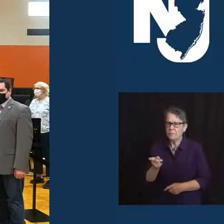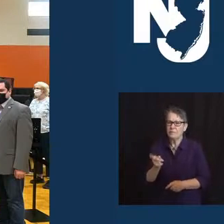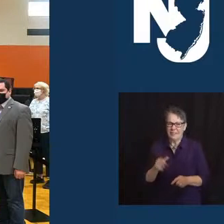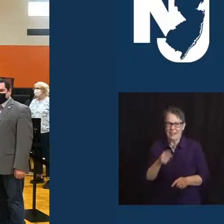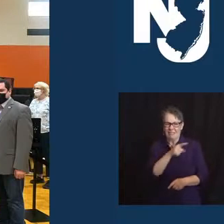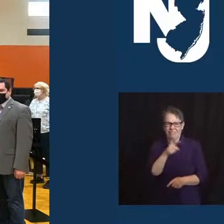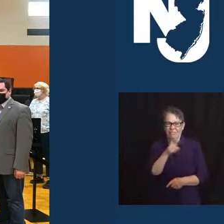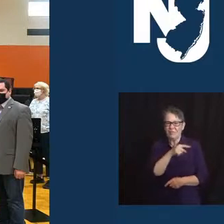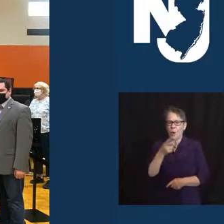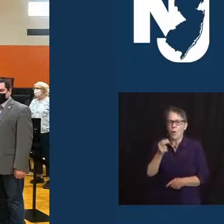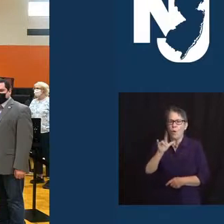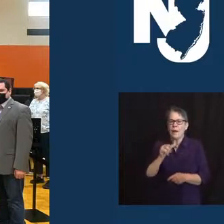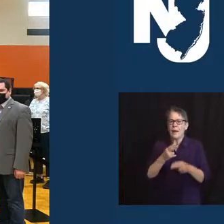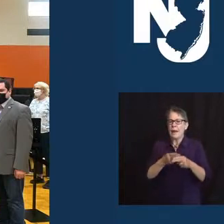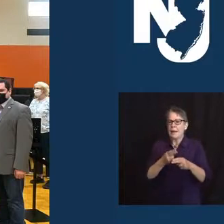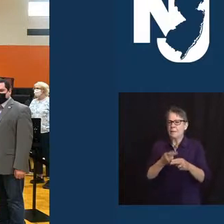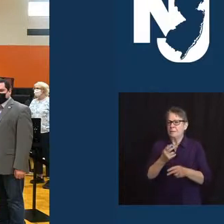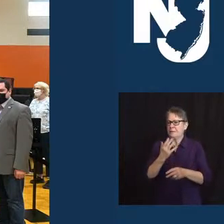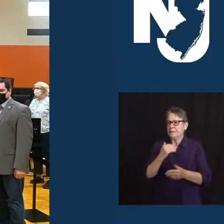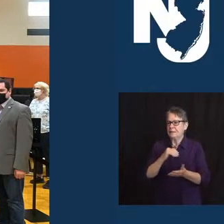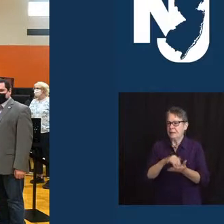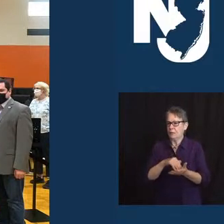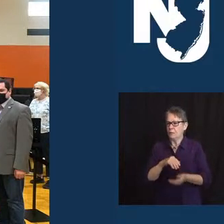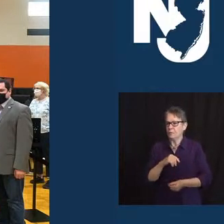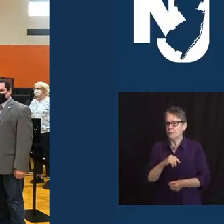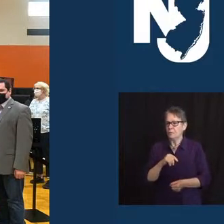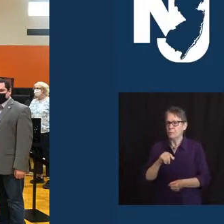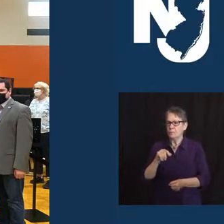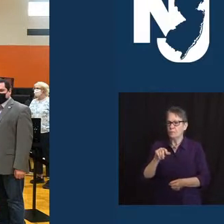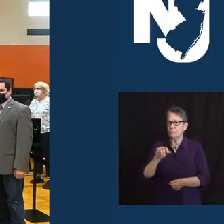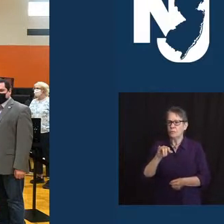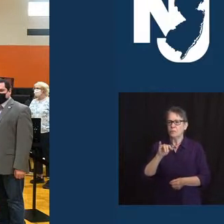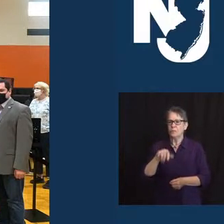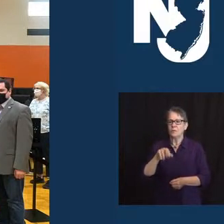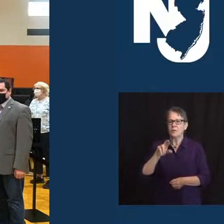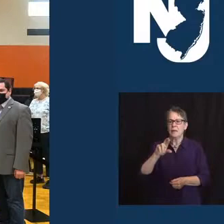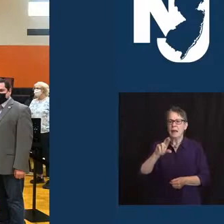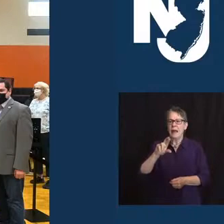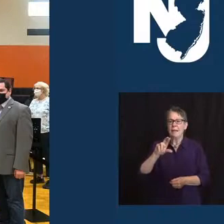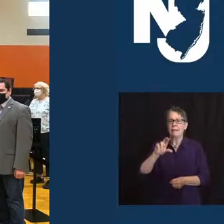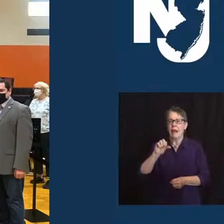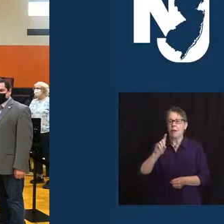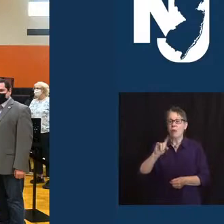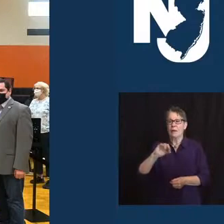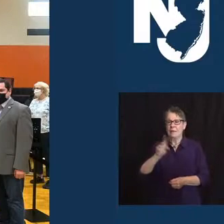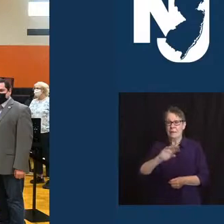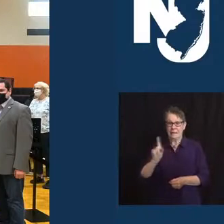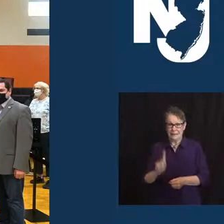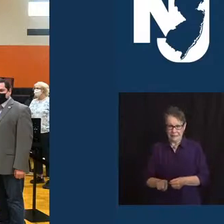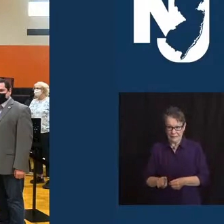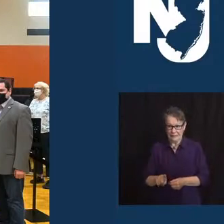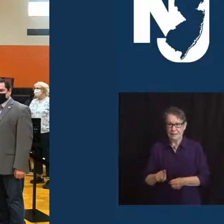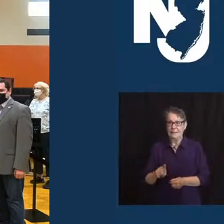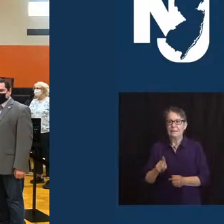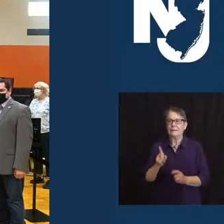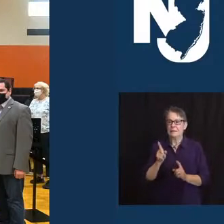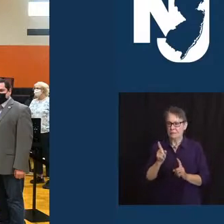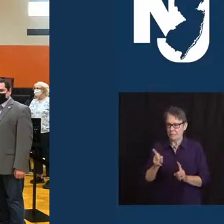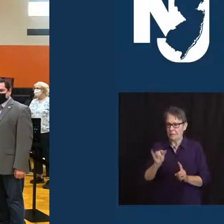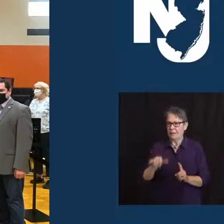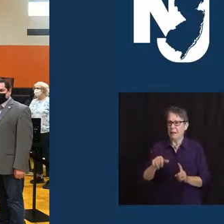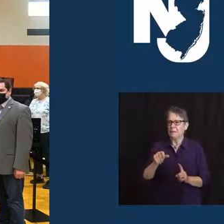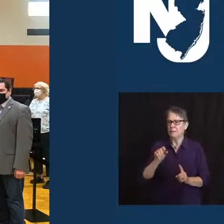Gabe Rodriguez, the vaccination clinic set up in West New York in Hudson County, which is helping meet our goals in that part of the state.